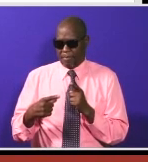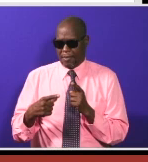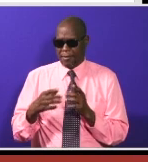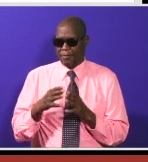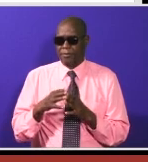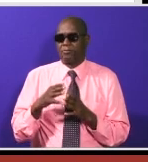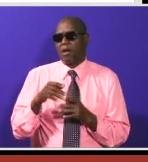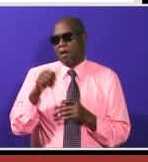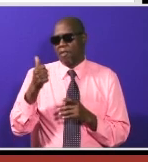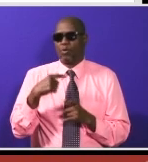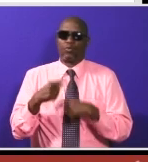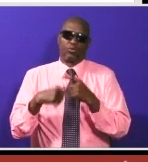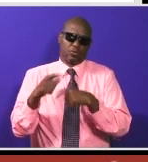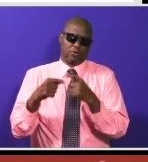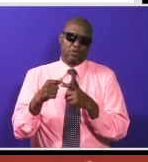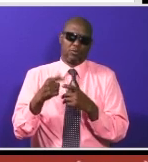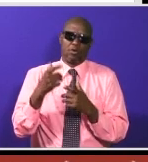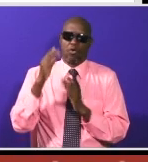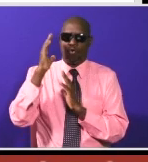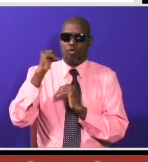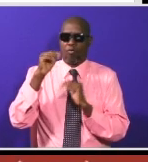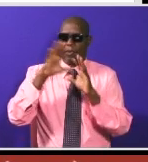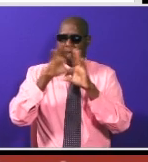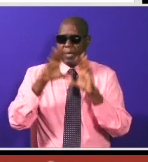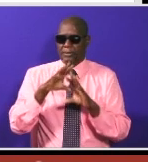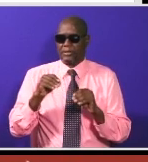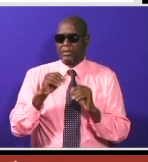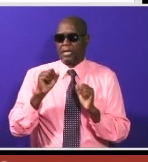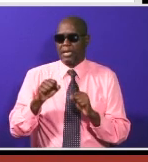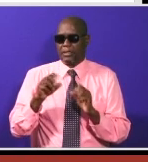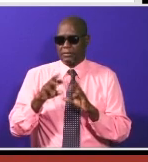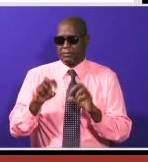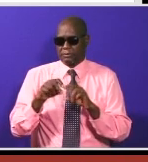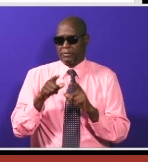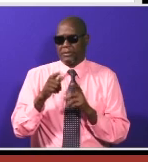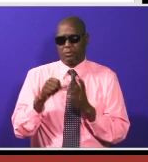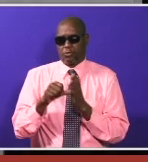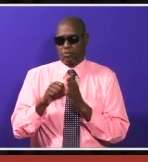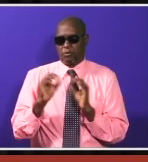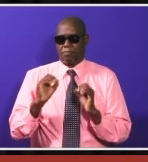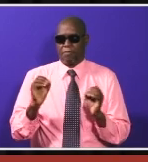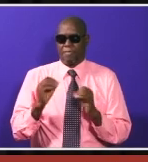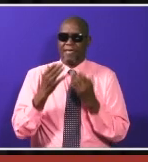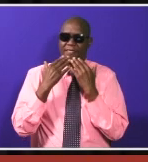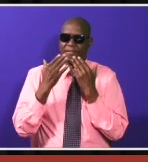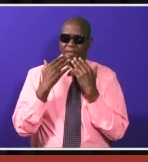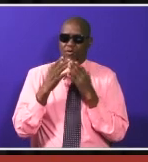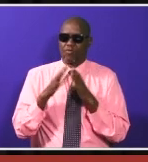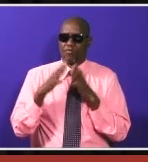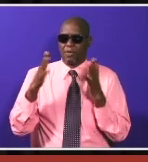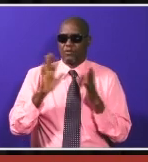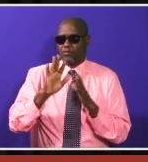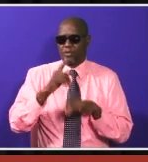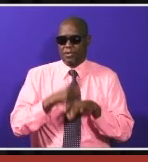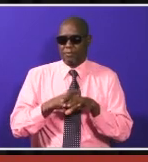continue. But we're hoping that the budget issue will be looked at and that shouldn't be a problem. All right. Yeah. Thank you so much, sir, for your time. Thank you. That has been